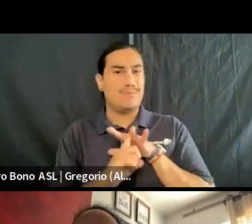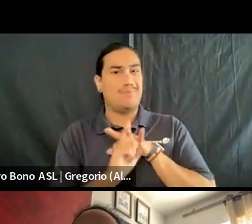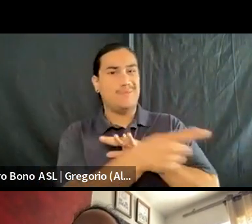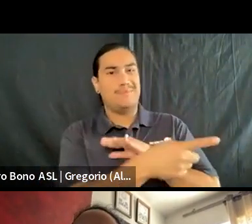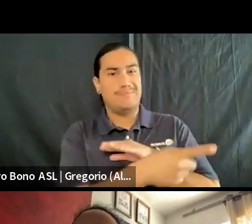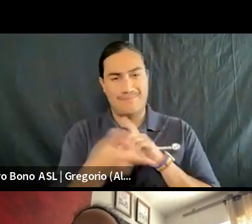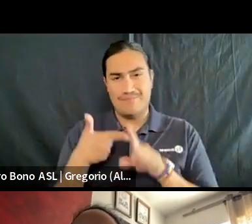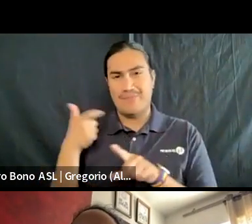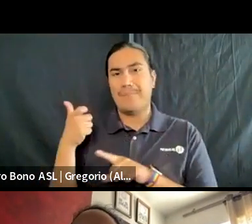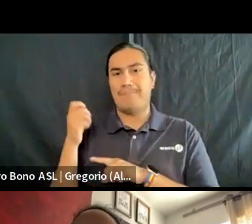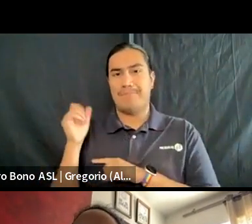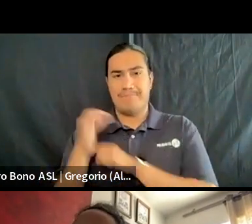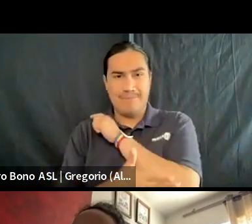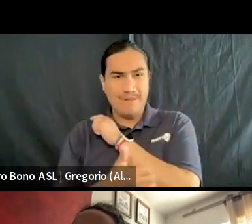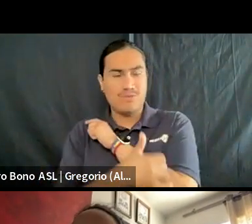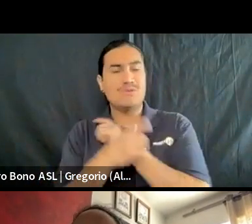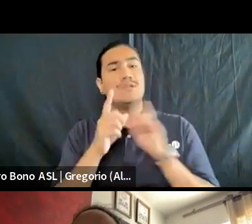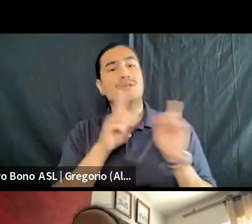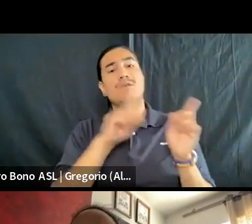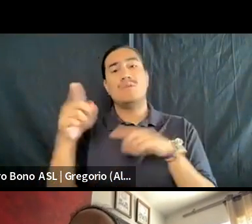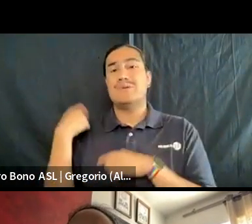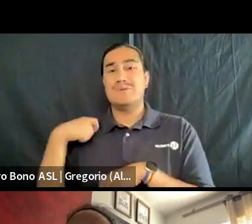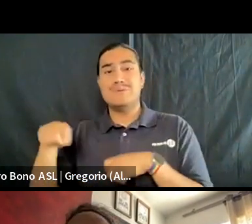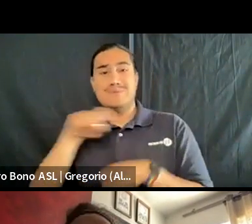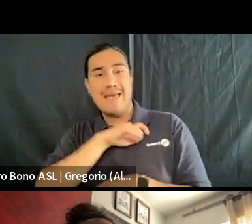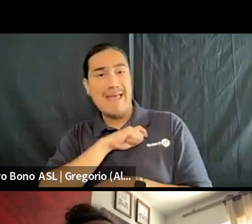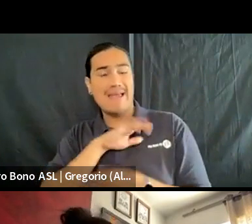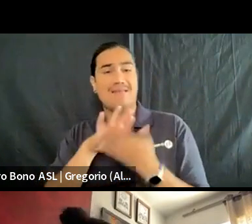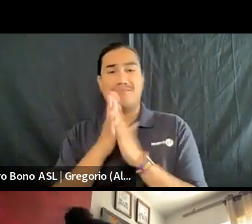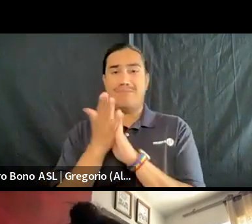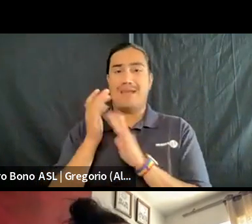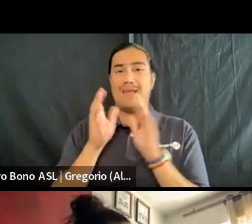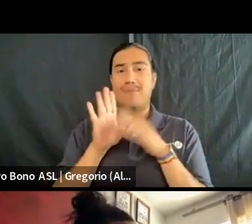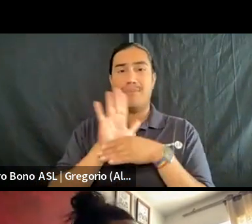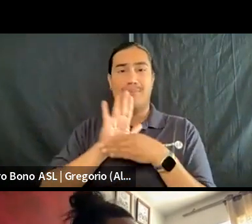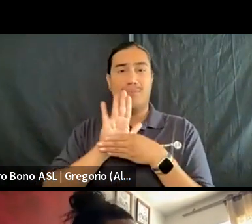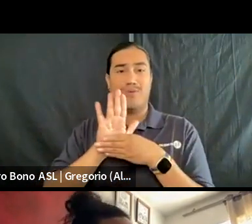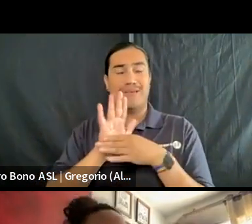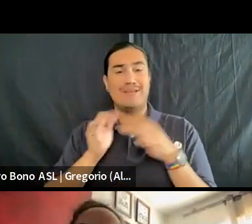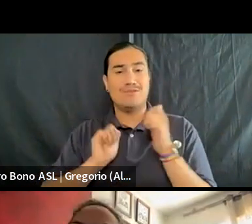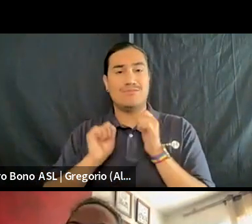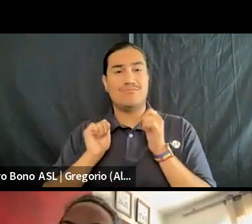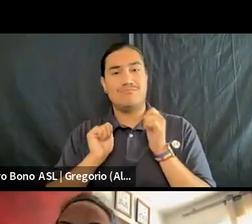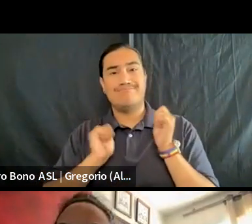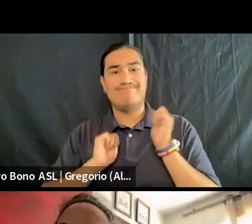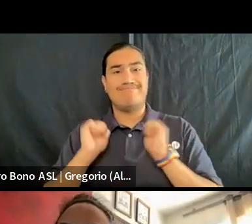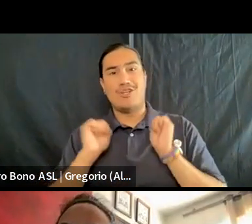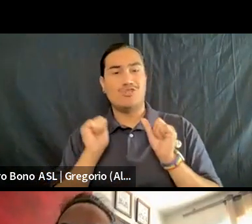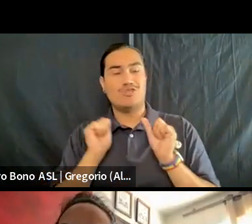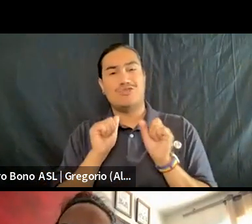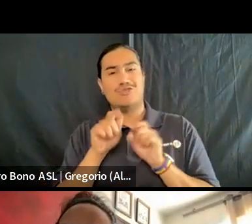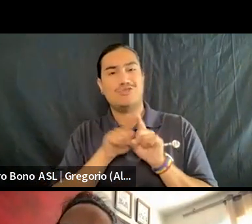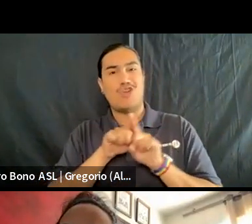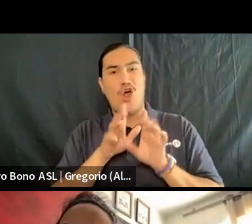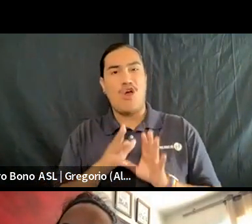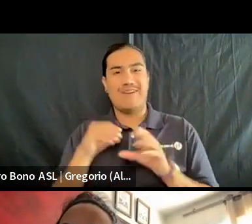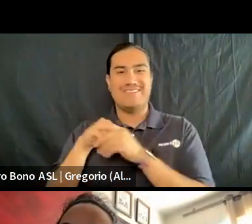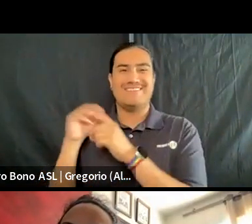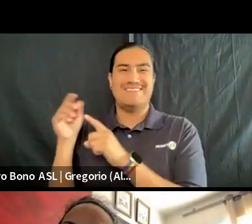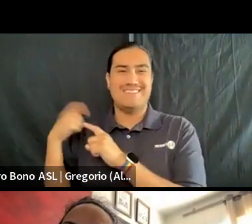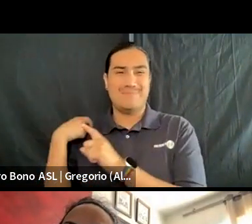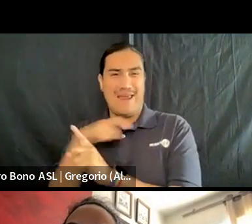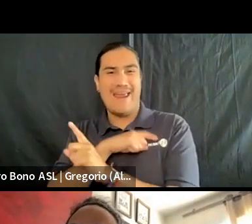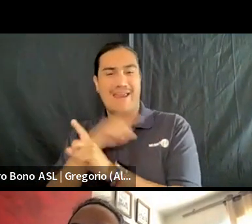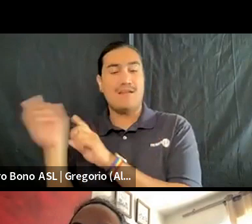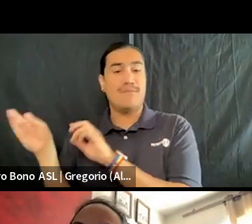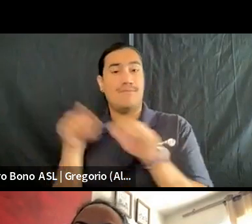Argentina, went to Spain, became a star in Spain. Then he decided to come to United States, and